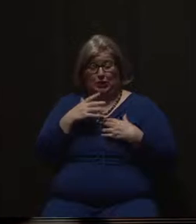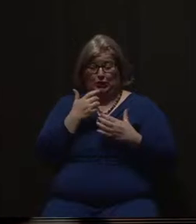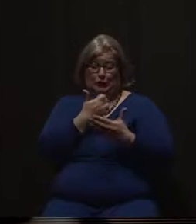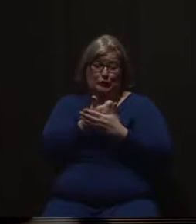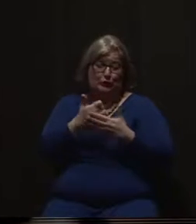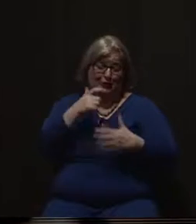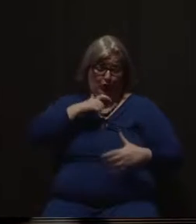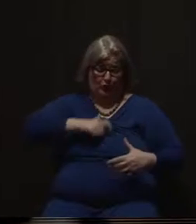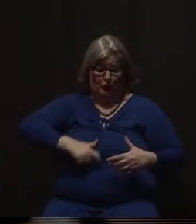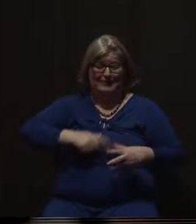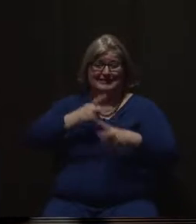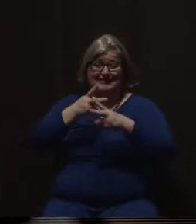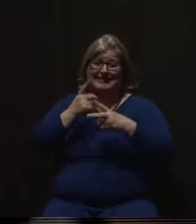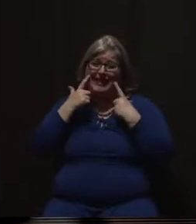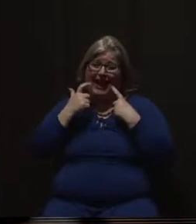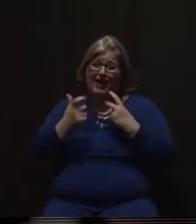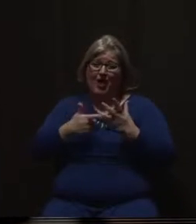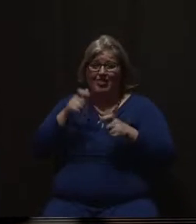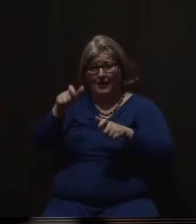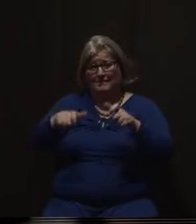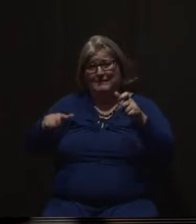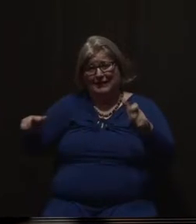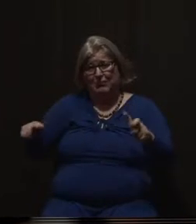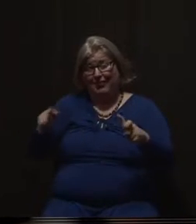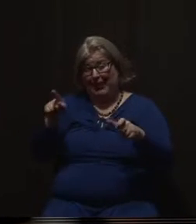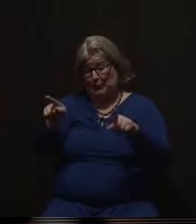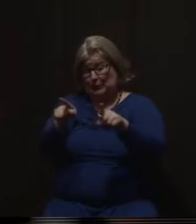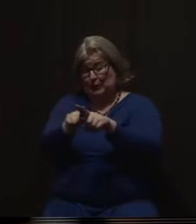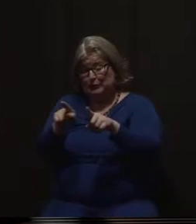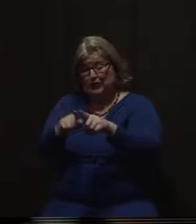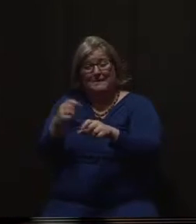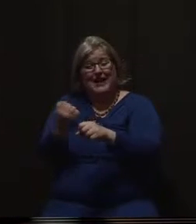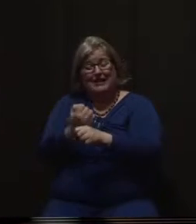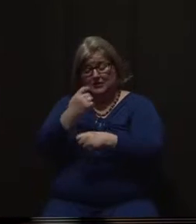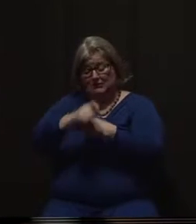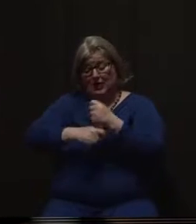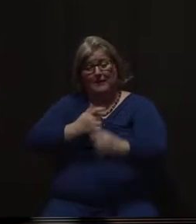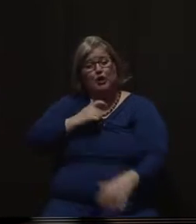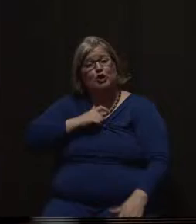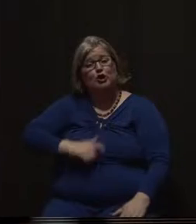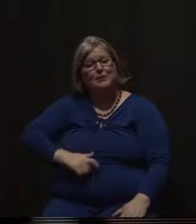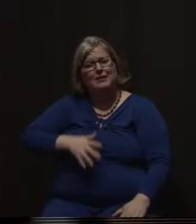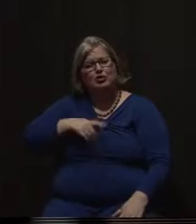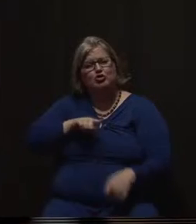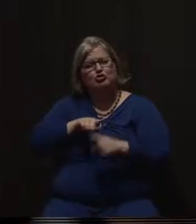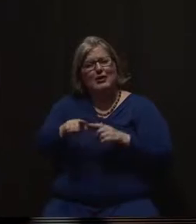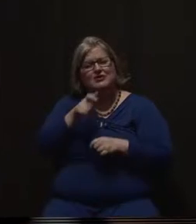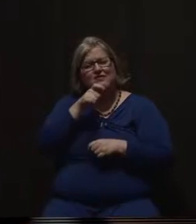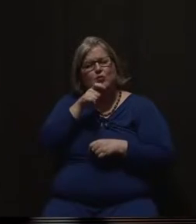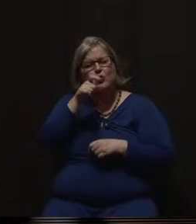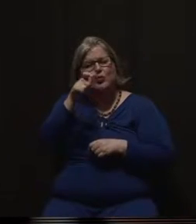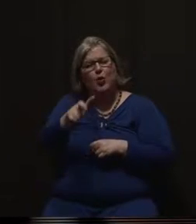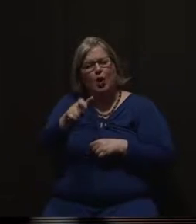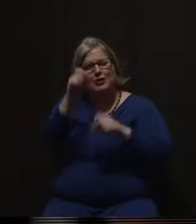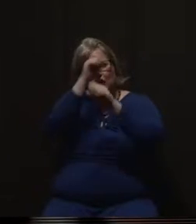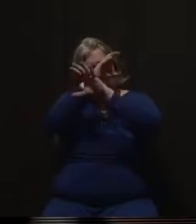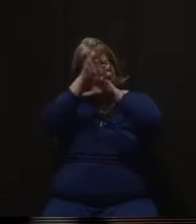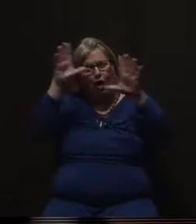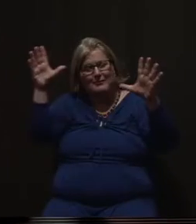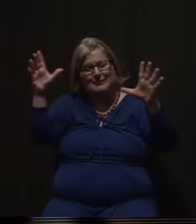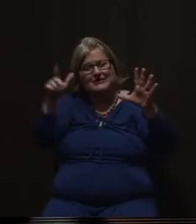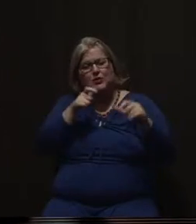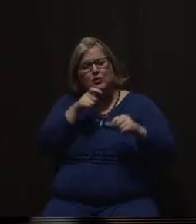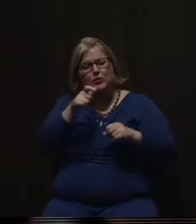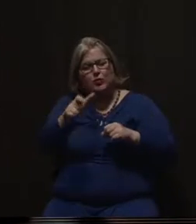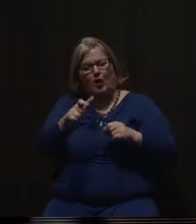beings care for other people. That's also what makes us human. And I wanted to find a word, a concept for it, and that's also how